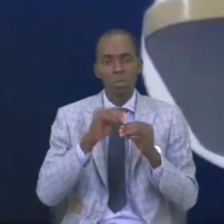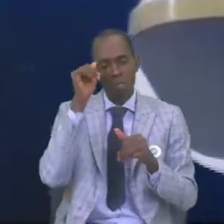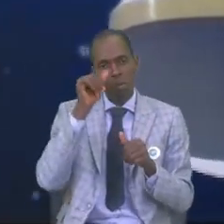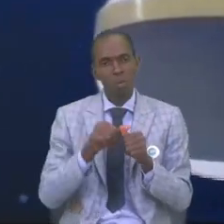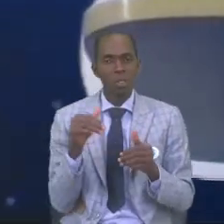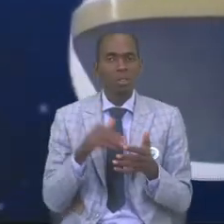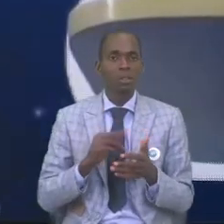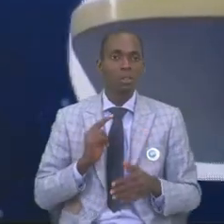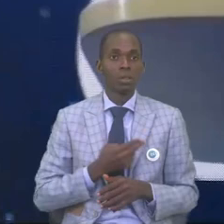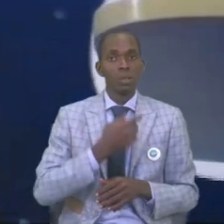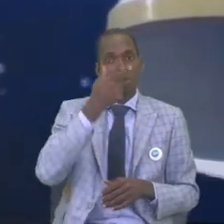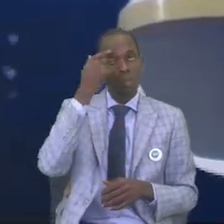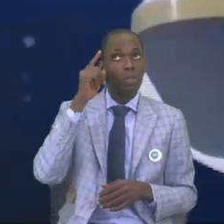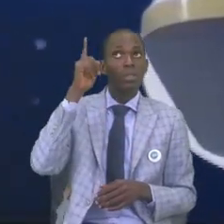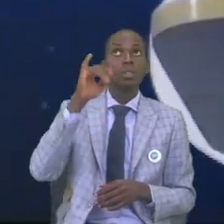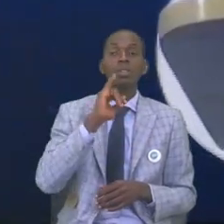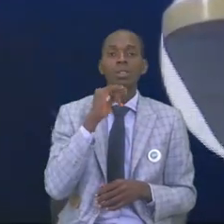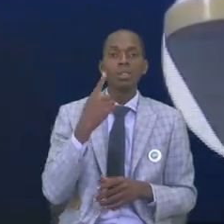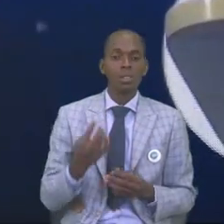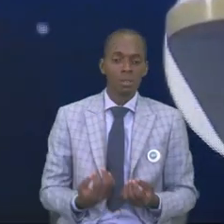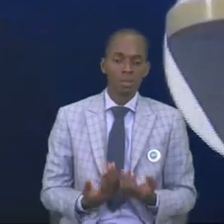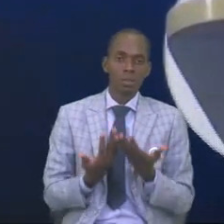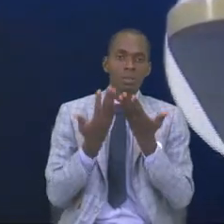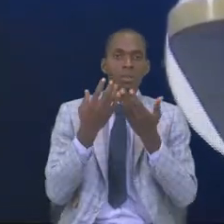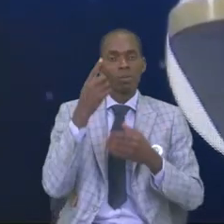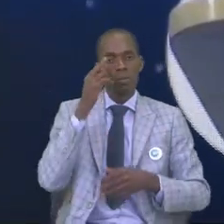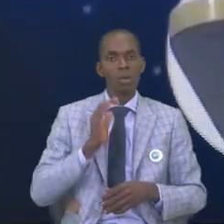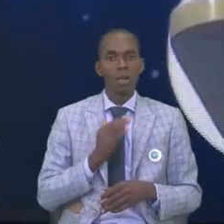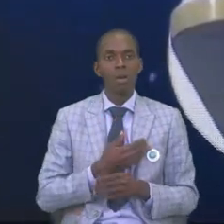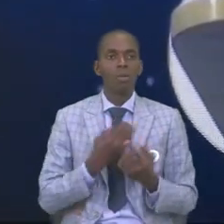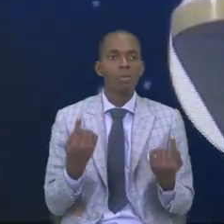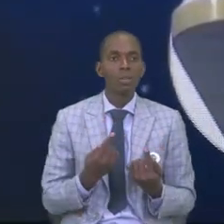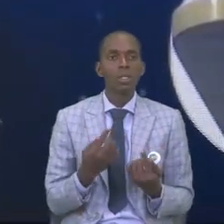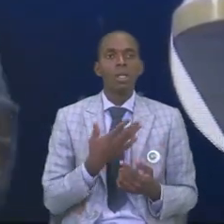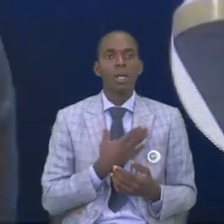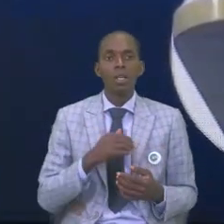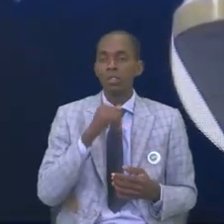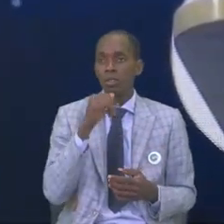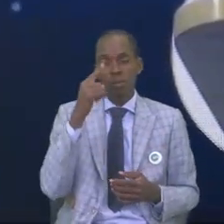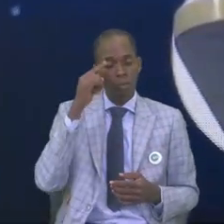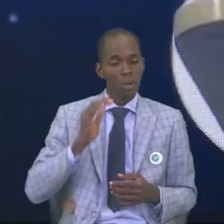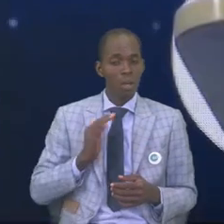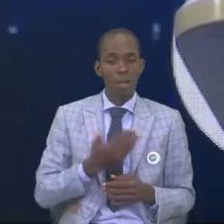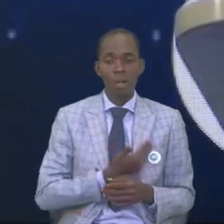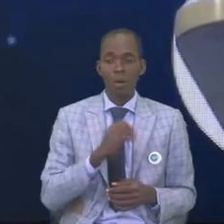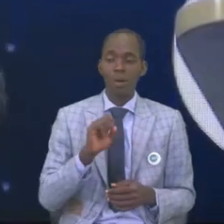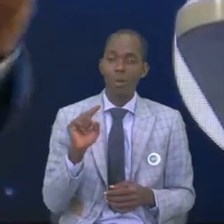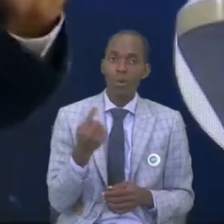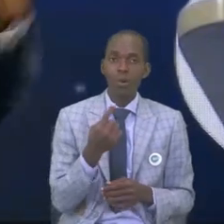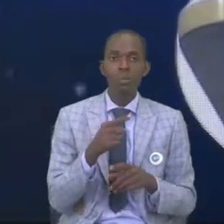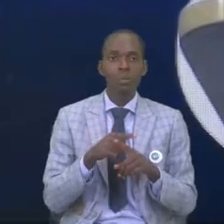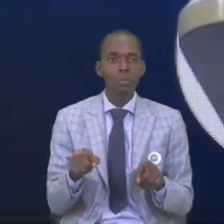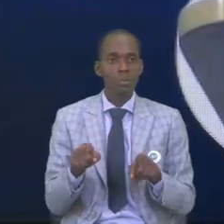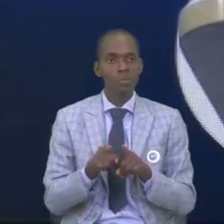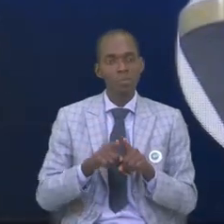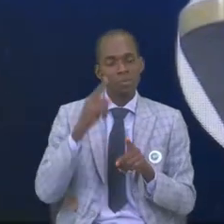he is the propitiation for our sins, and not for ours only, but also for the sins